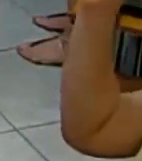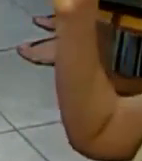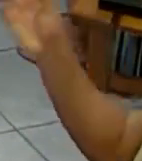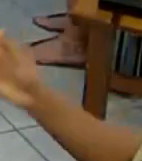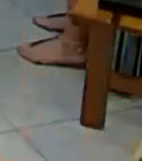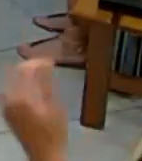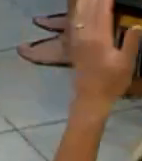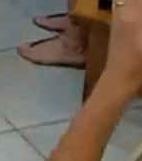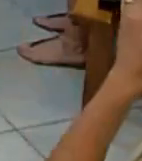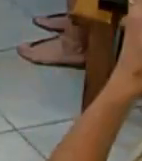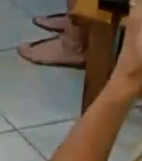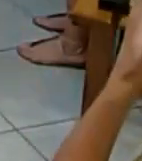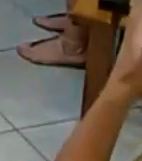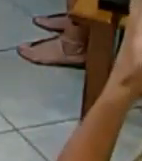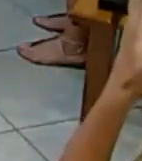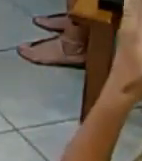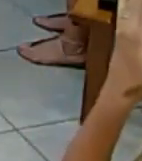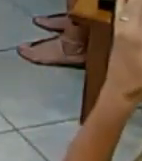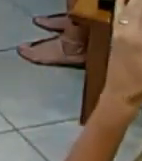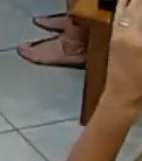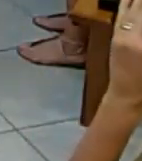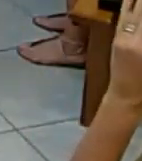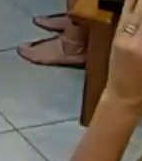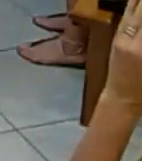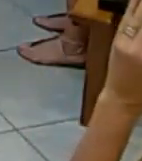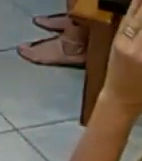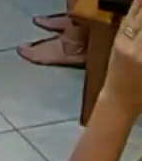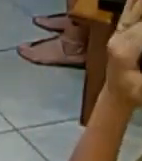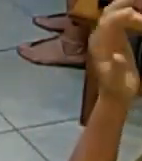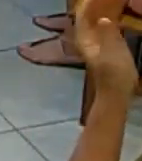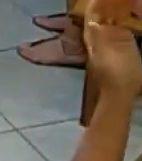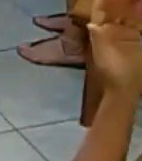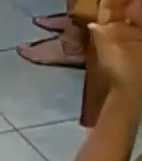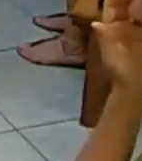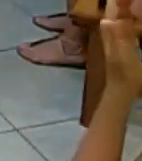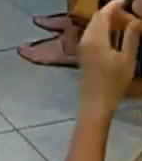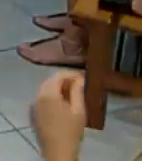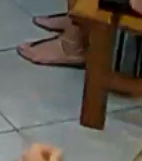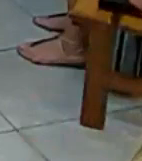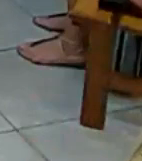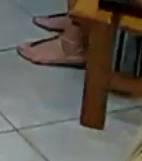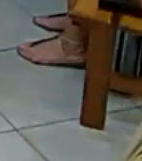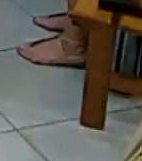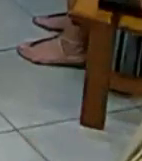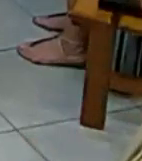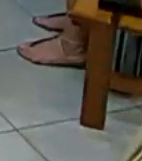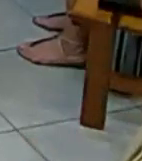and the prophecy being also fulfilled in our lives, in our church.